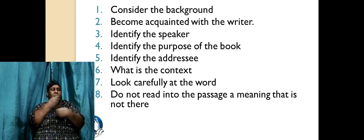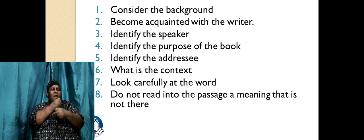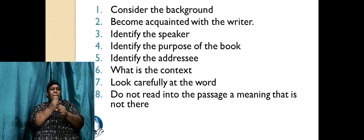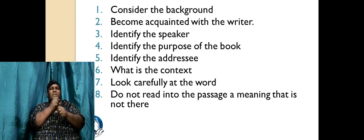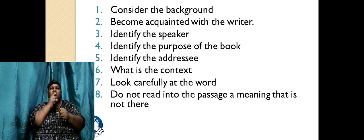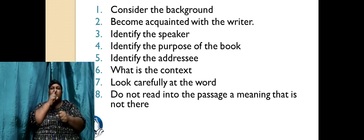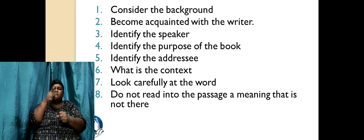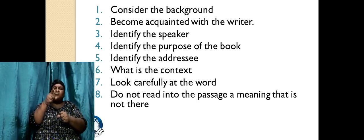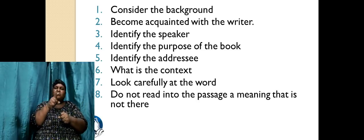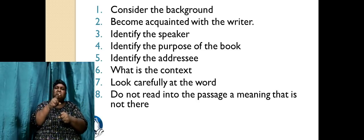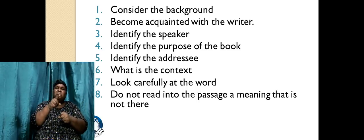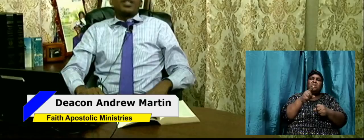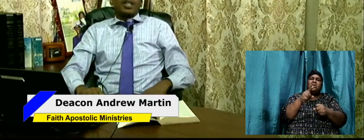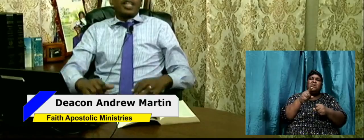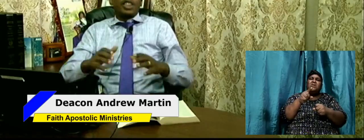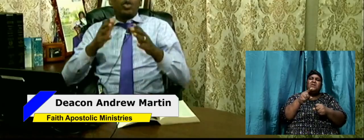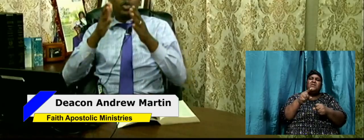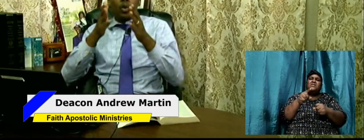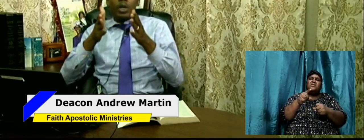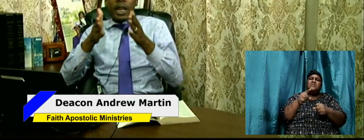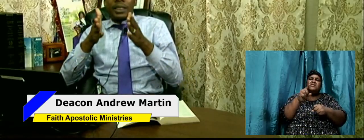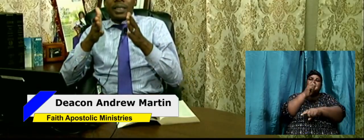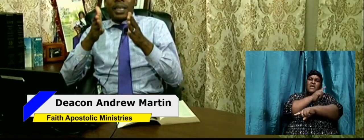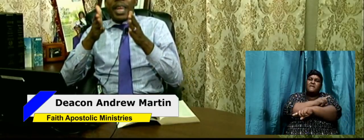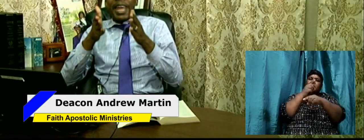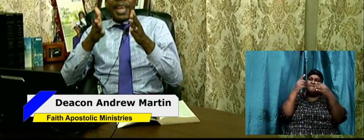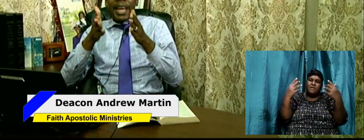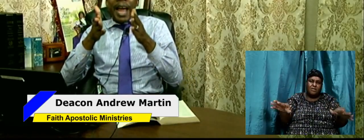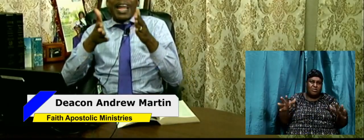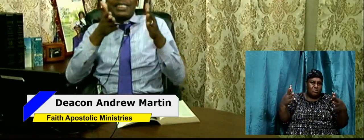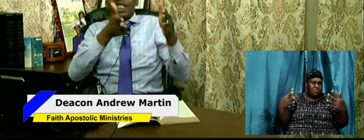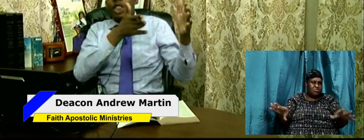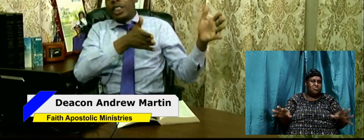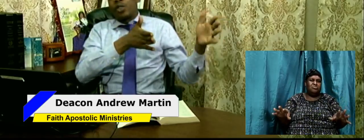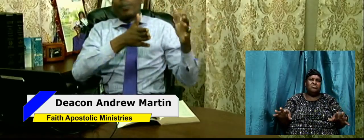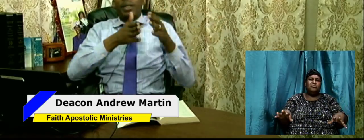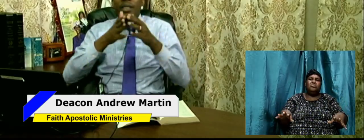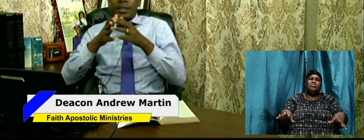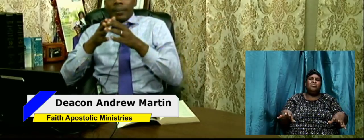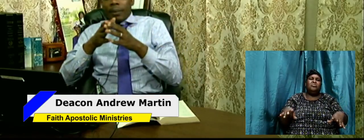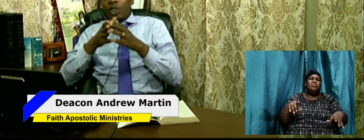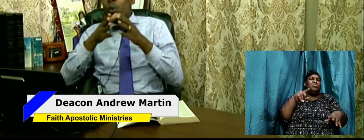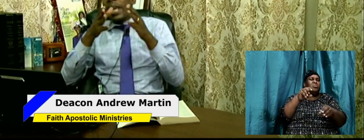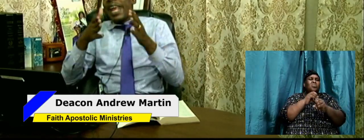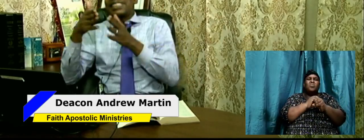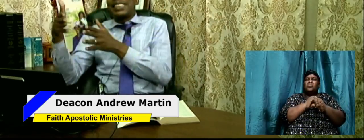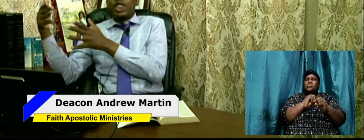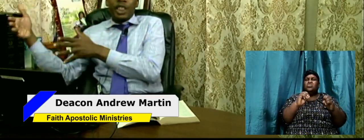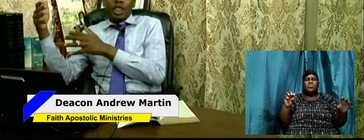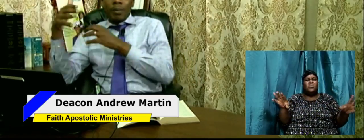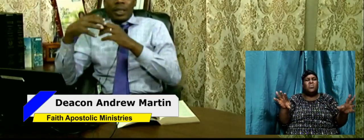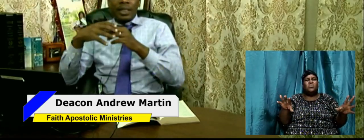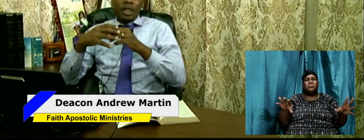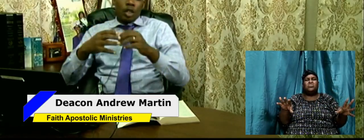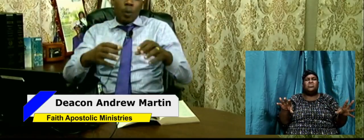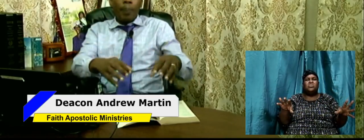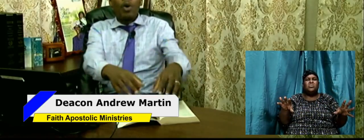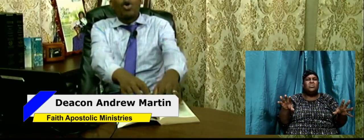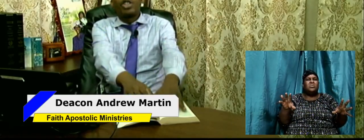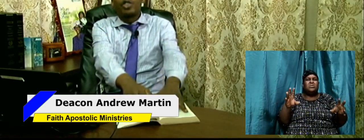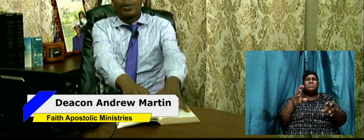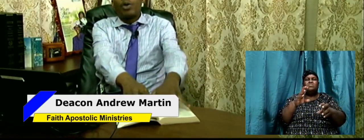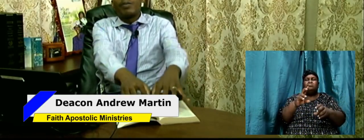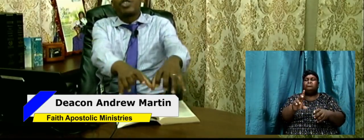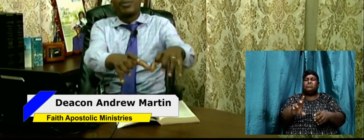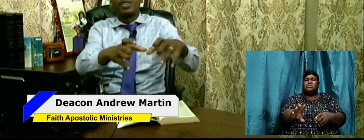at the end of the day that you do not icg scriptures, but you exegete scriptures. You